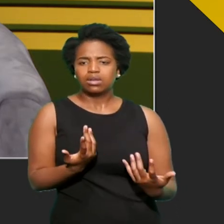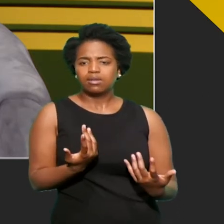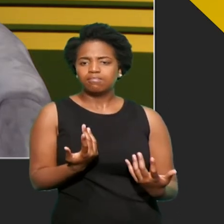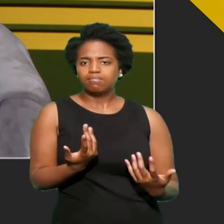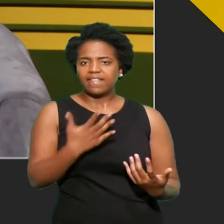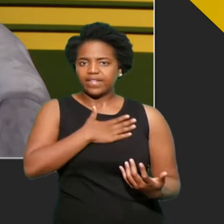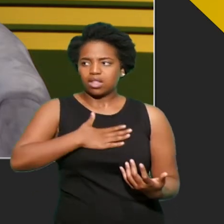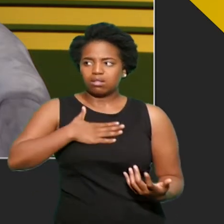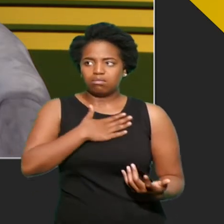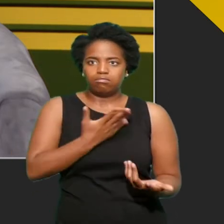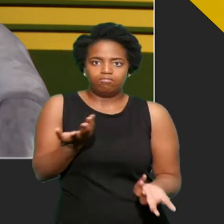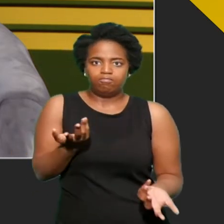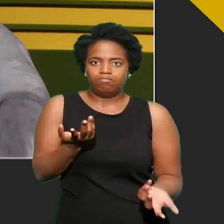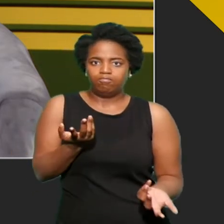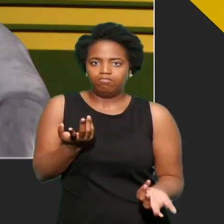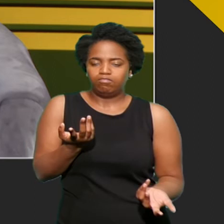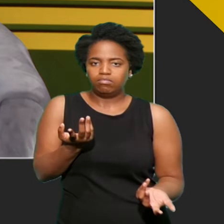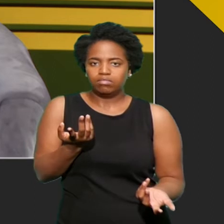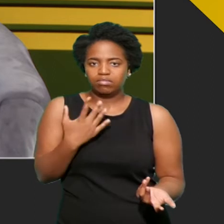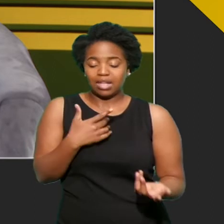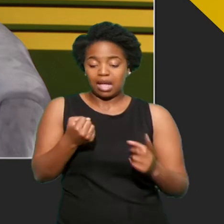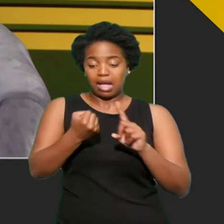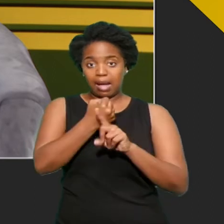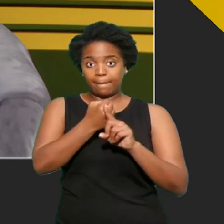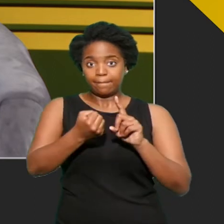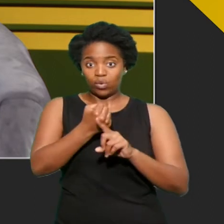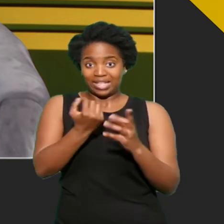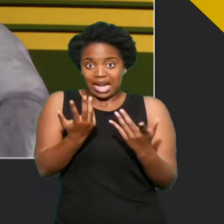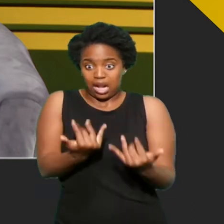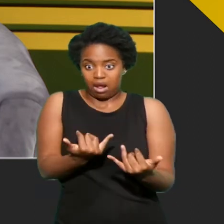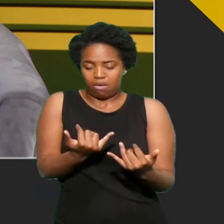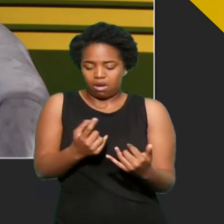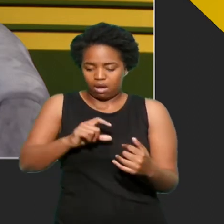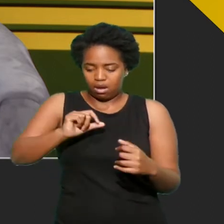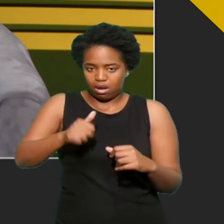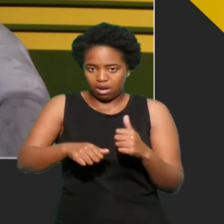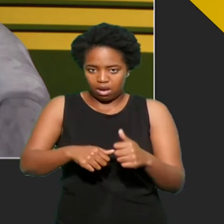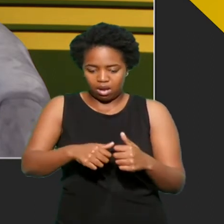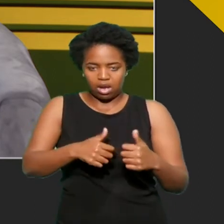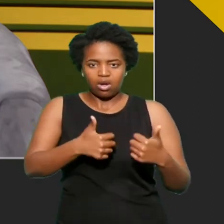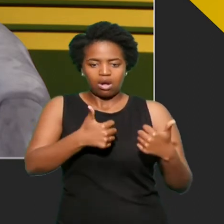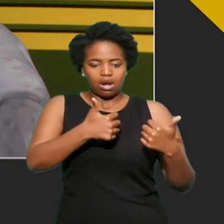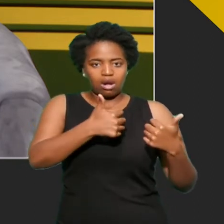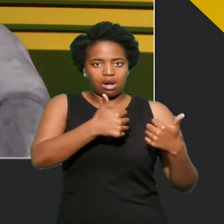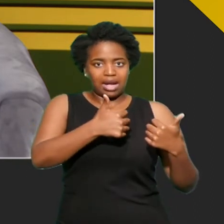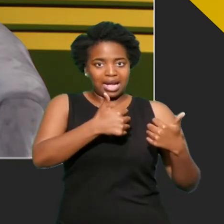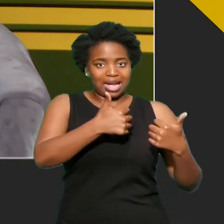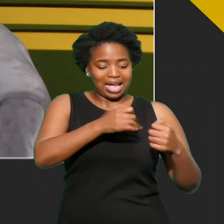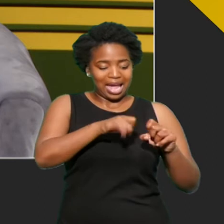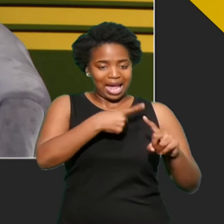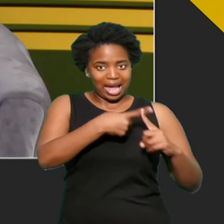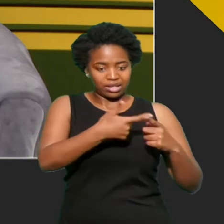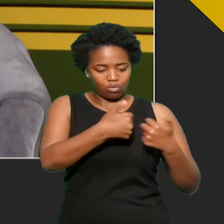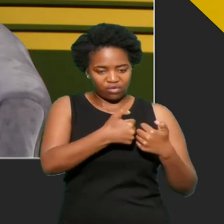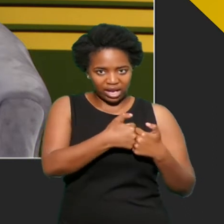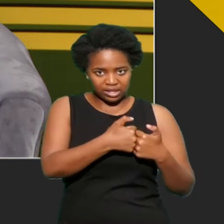she feels the violence that she's going through, or the abuse that she's going through now in the relationship she's in now, seems